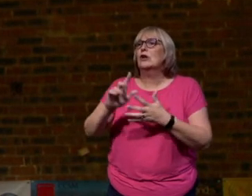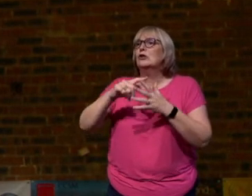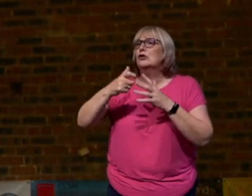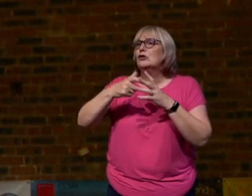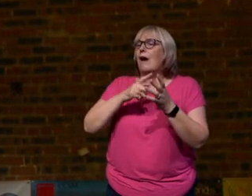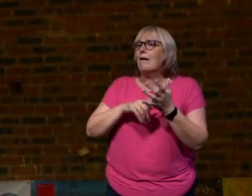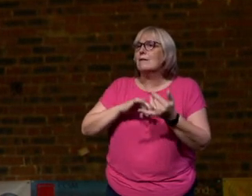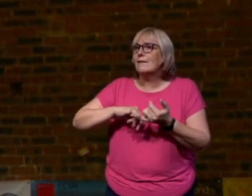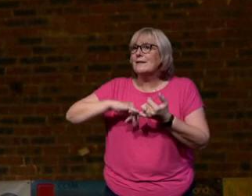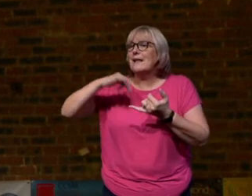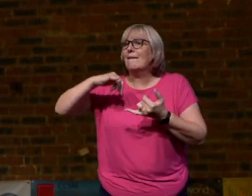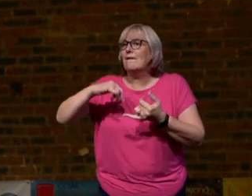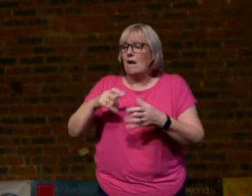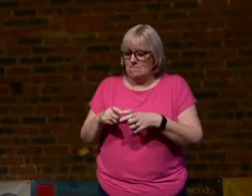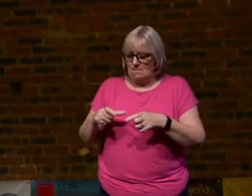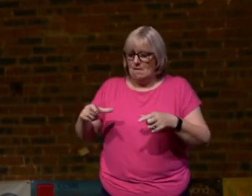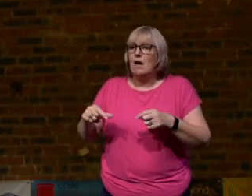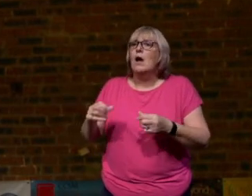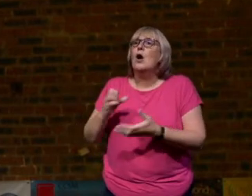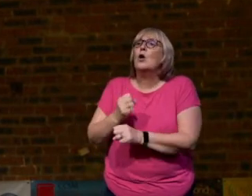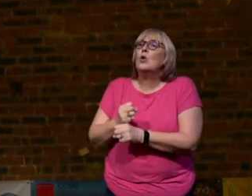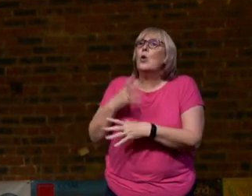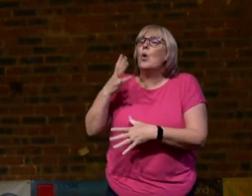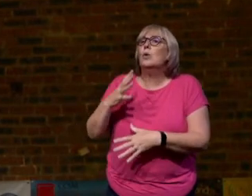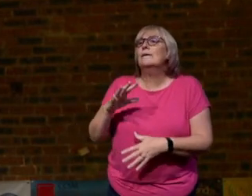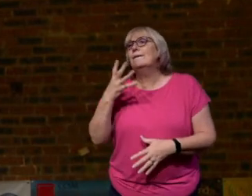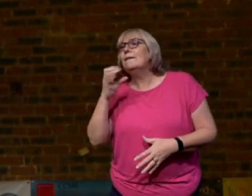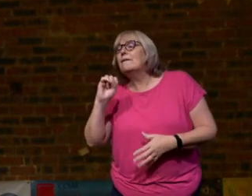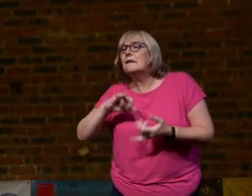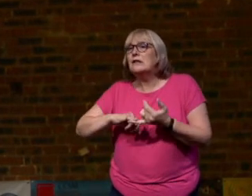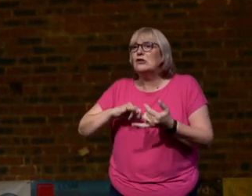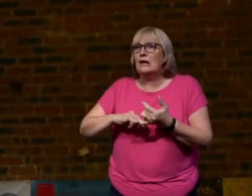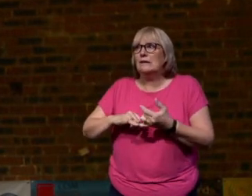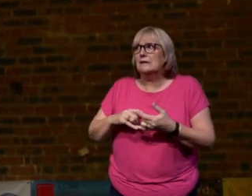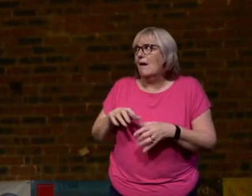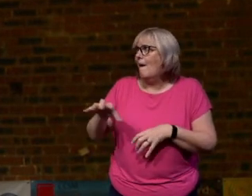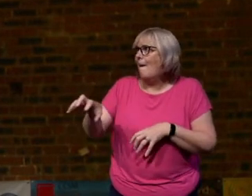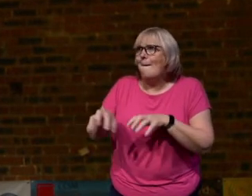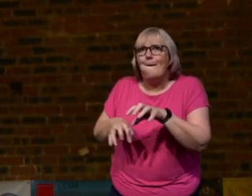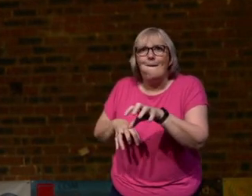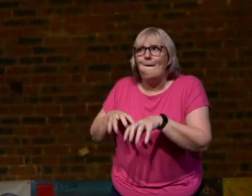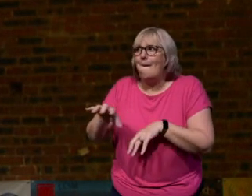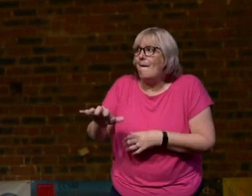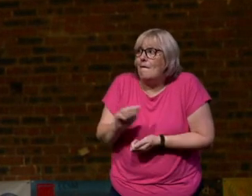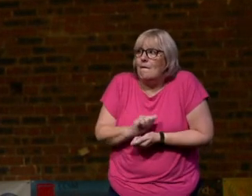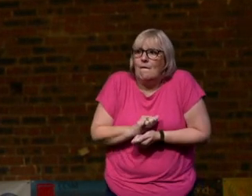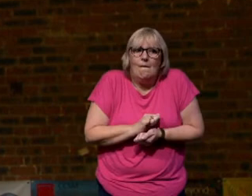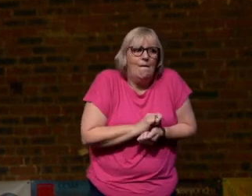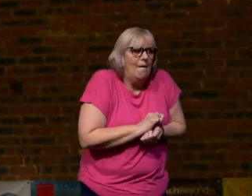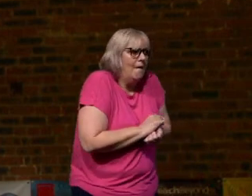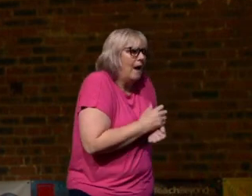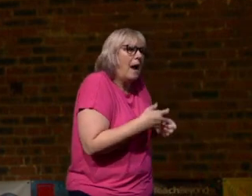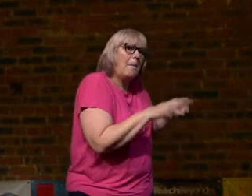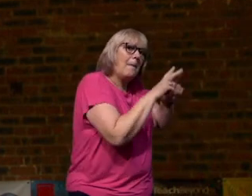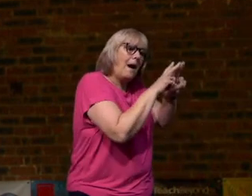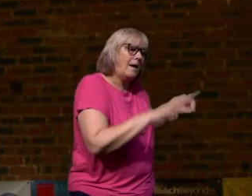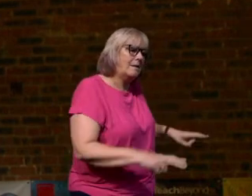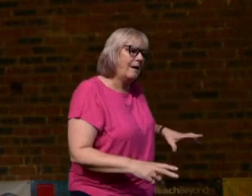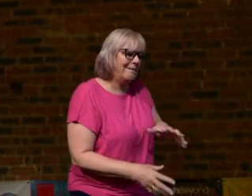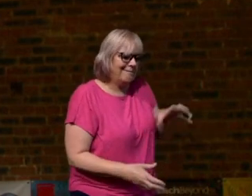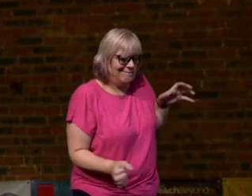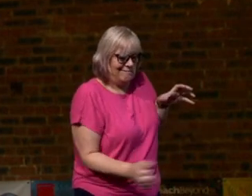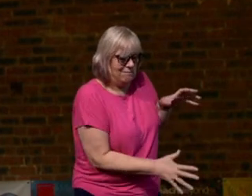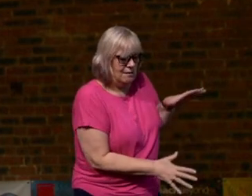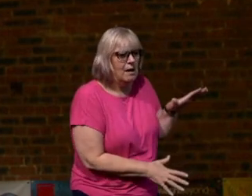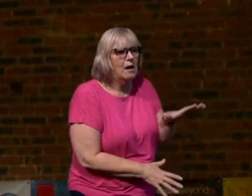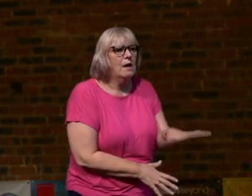shekels, I coveted them and took them. They are hidden in the ground inside my tent with the silver underneath." So